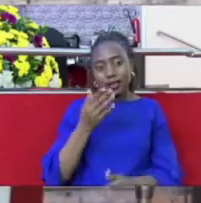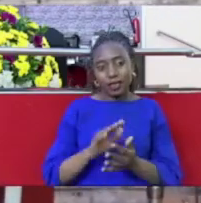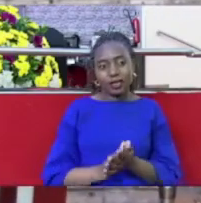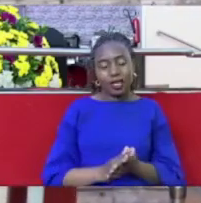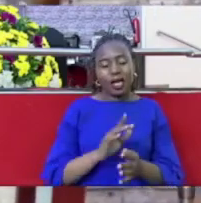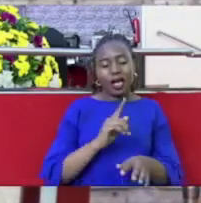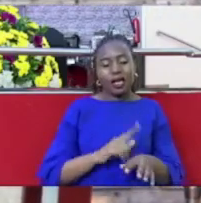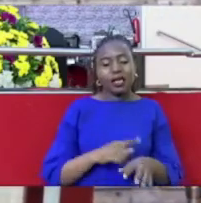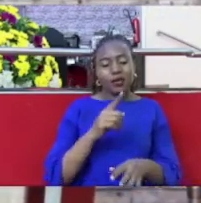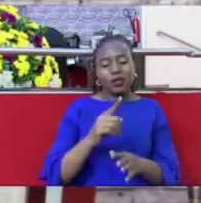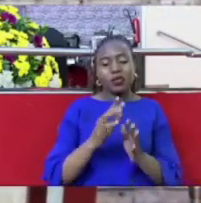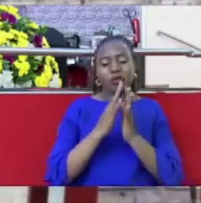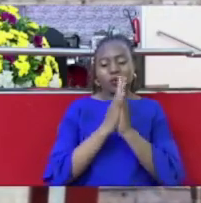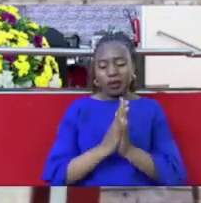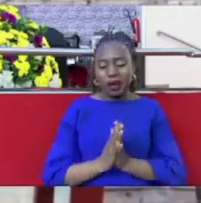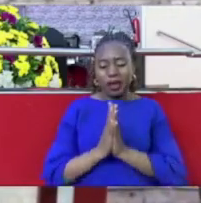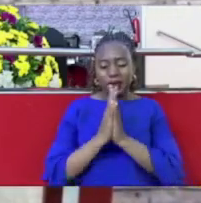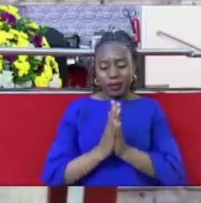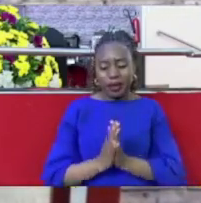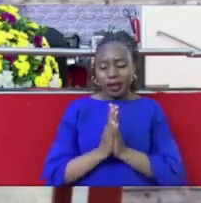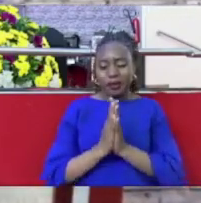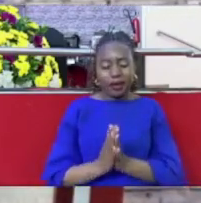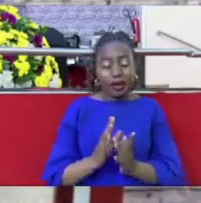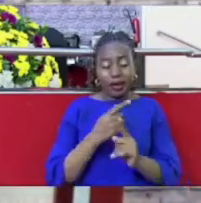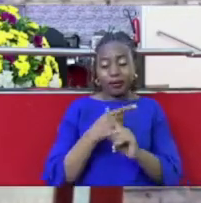pray, and you don't see